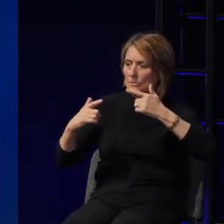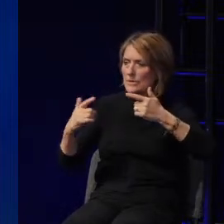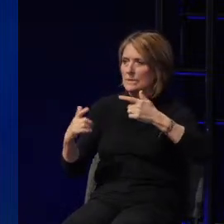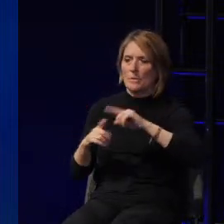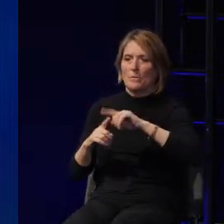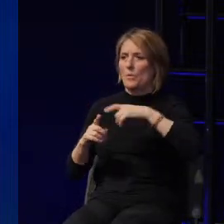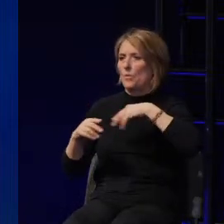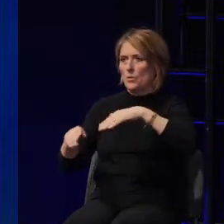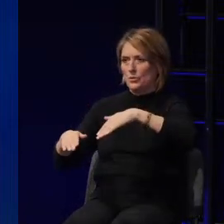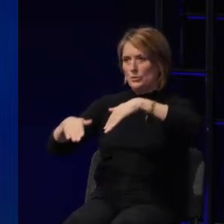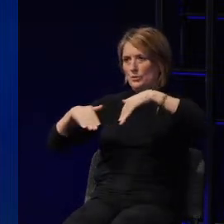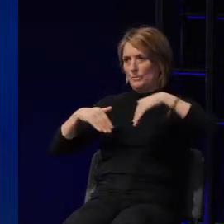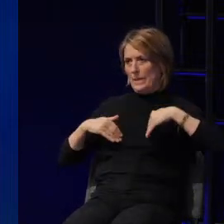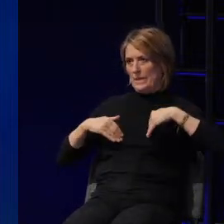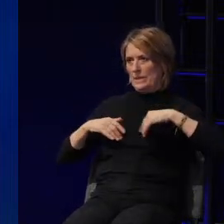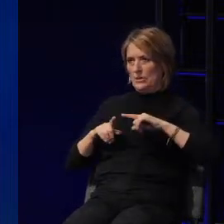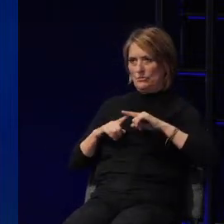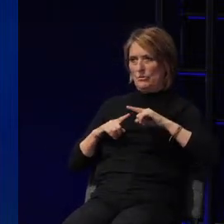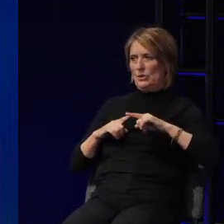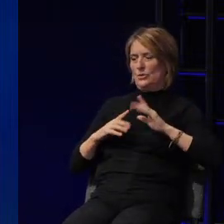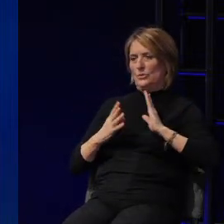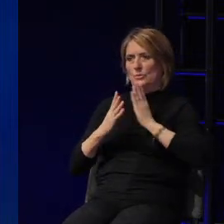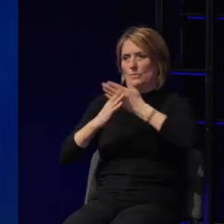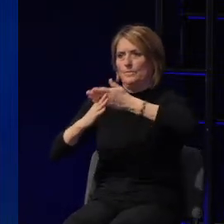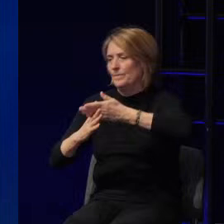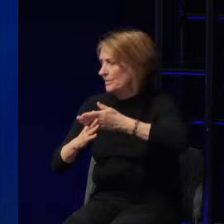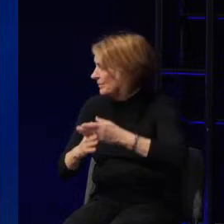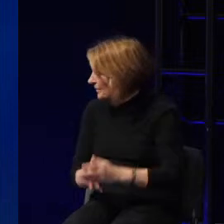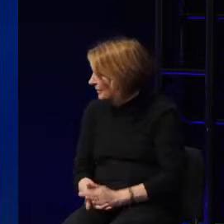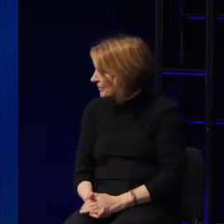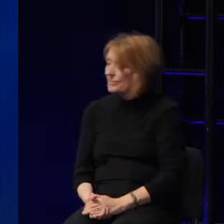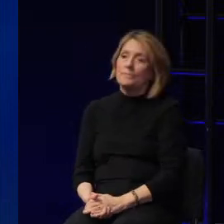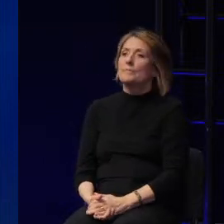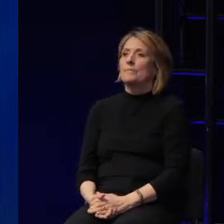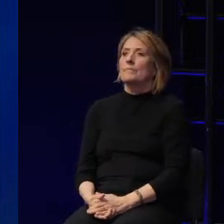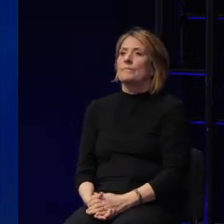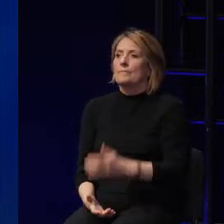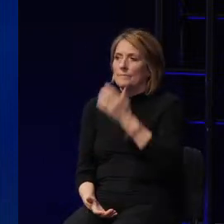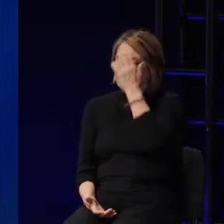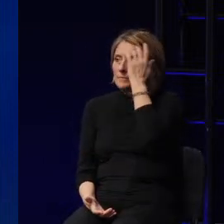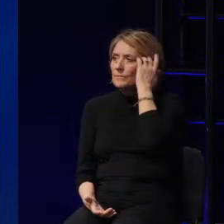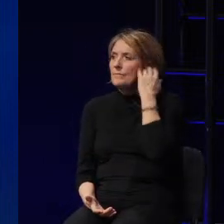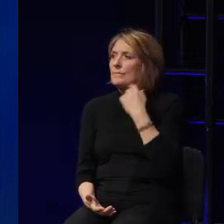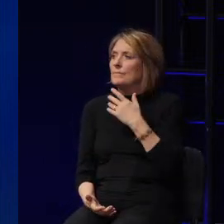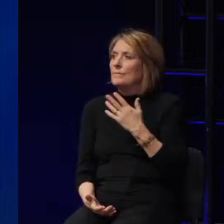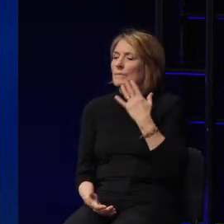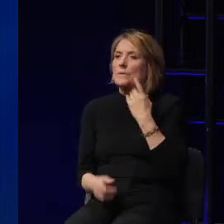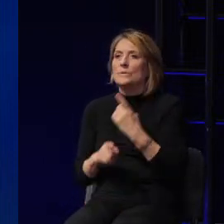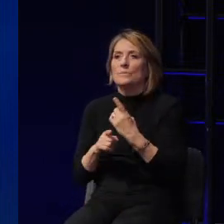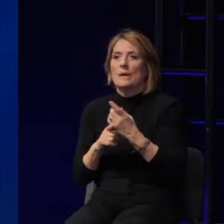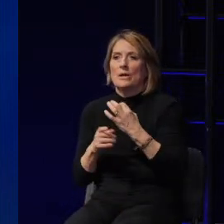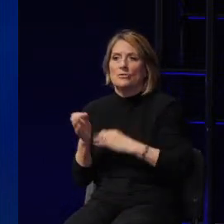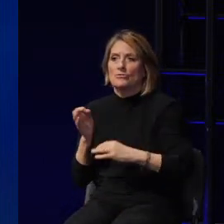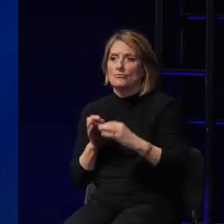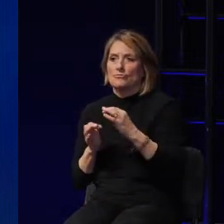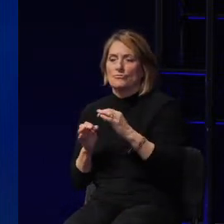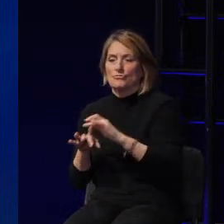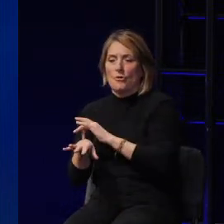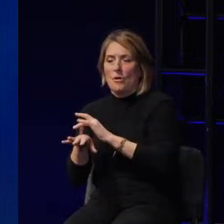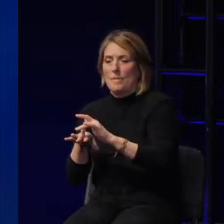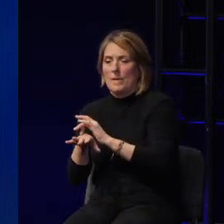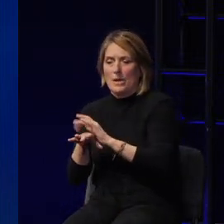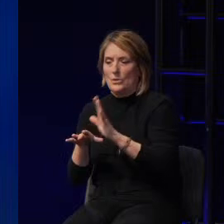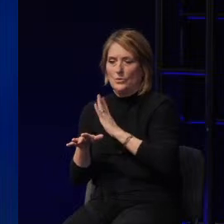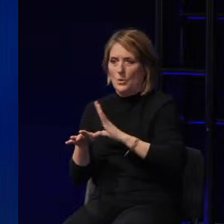back and trying not to interfere, And once it comes to drama, you definitely don't want to be in between